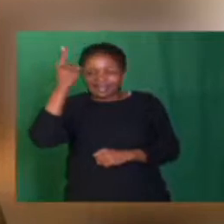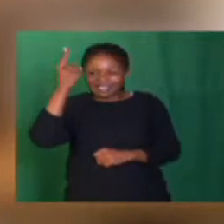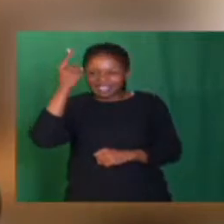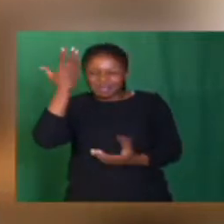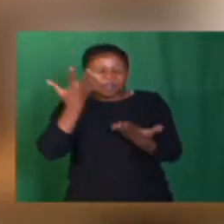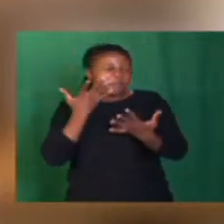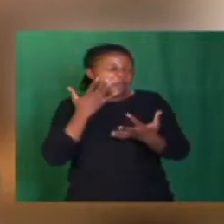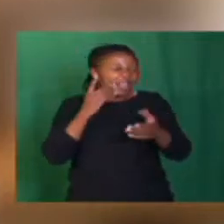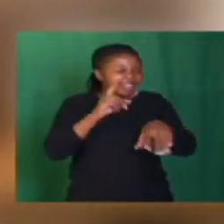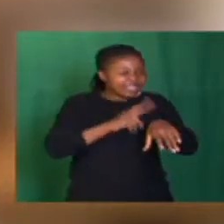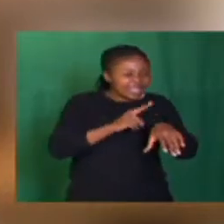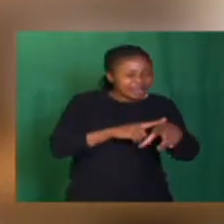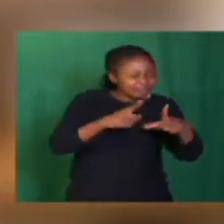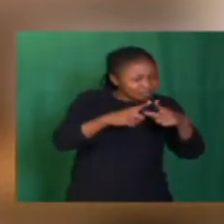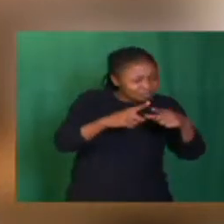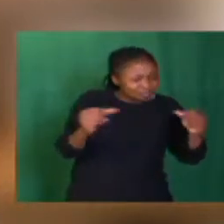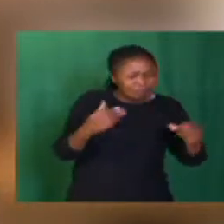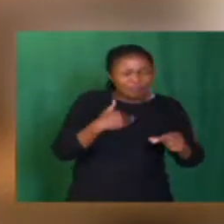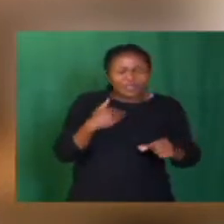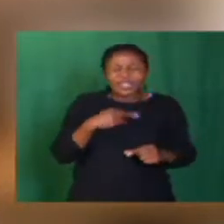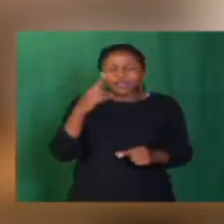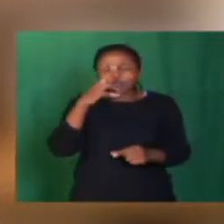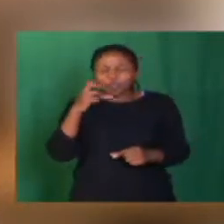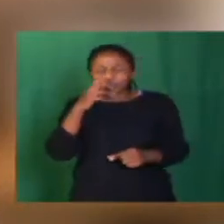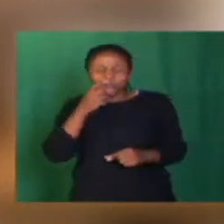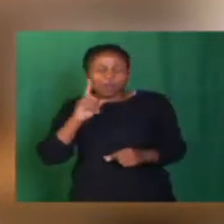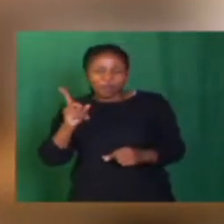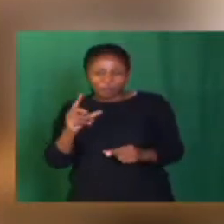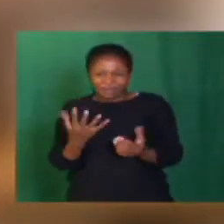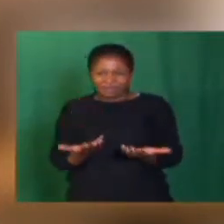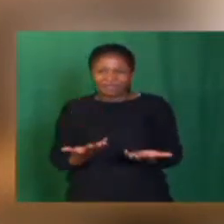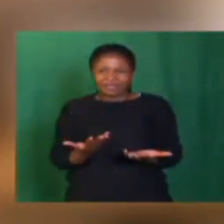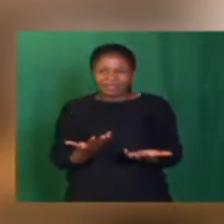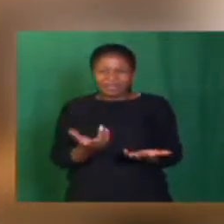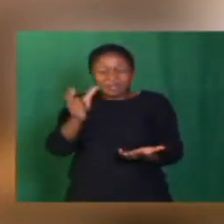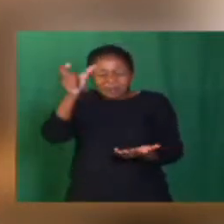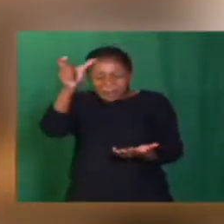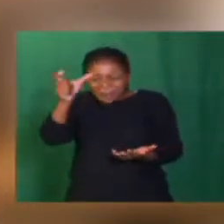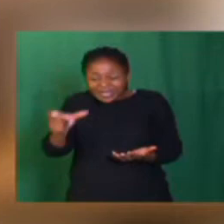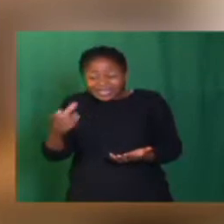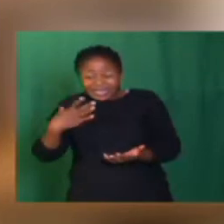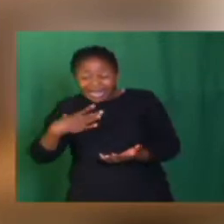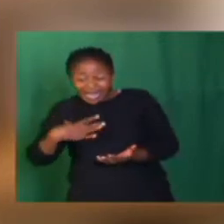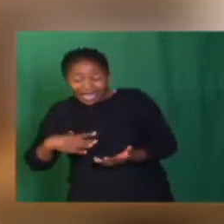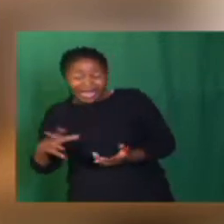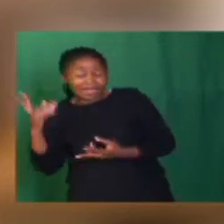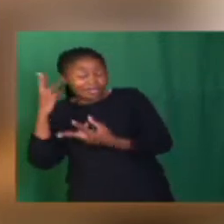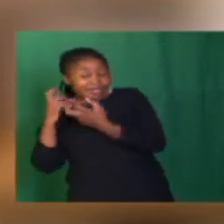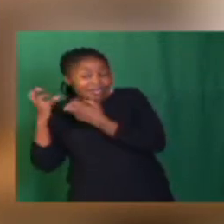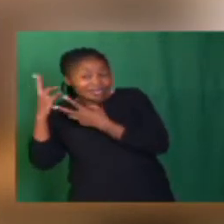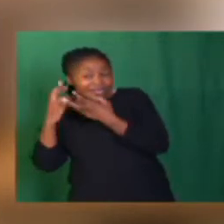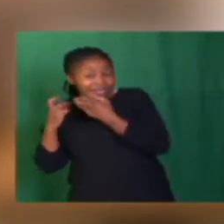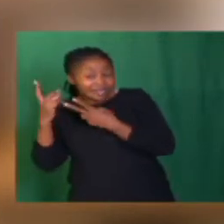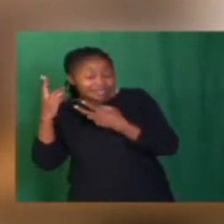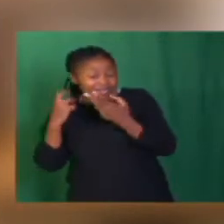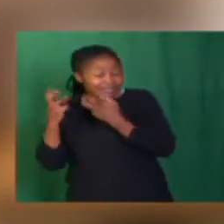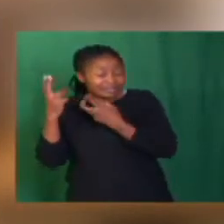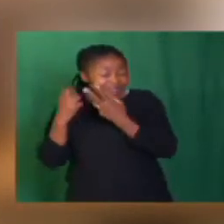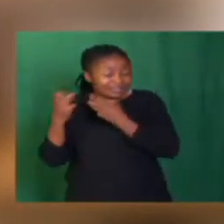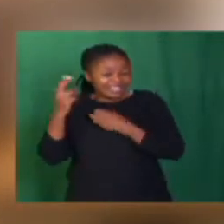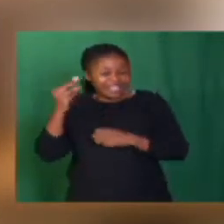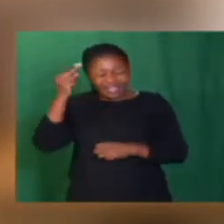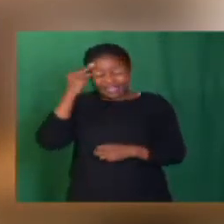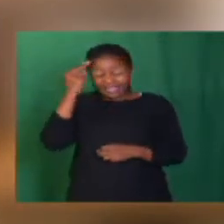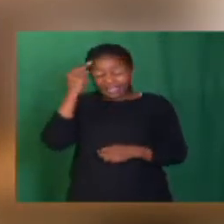By that, the person following through your talk is able to follow your idea, is able to actually understand or to keep track with the